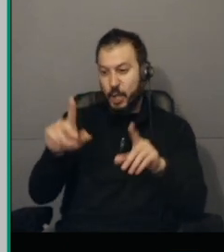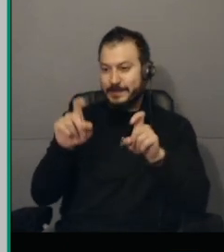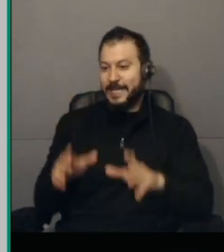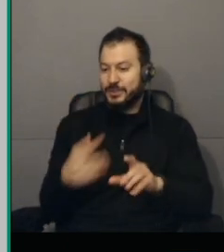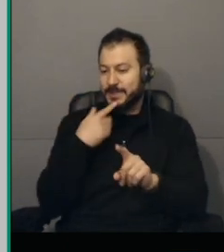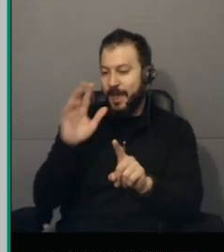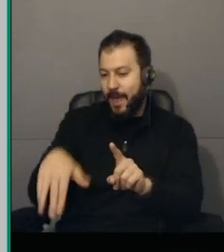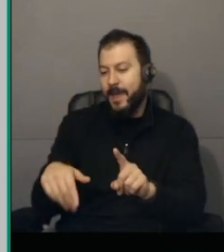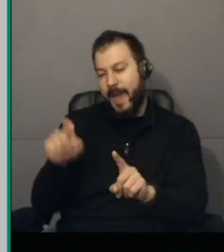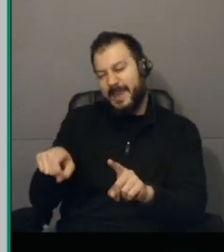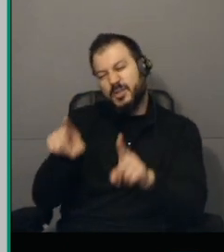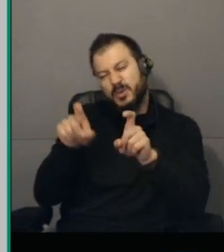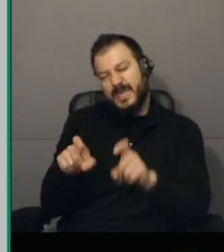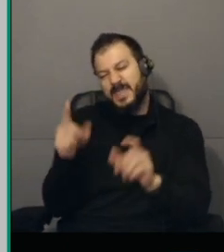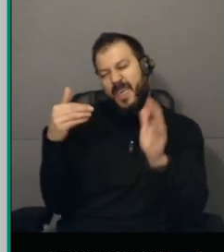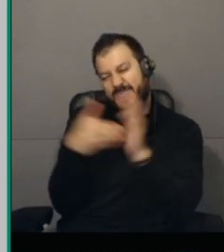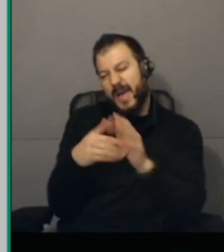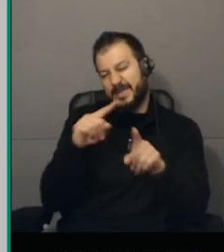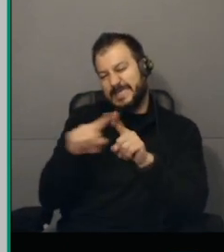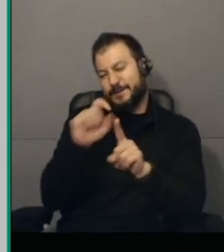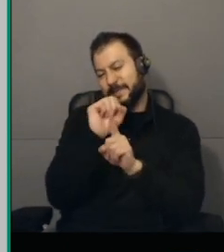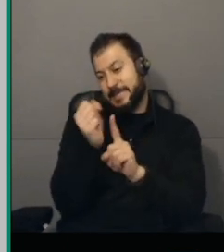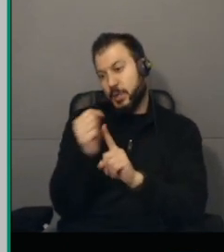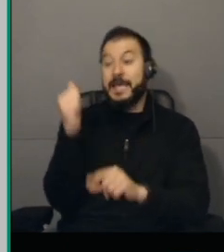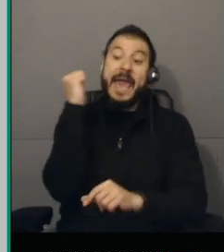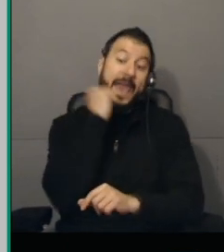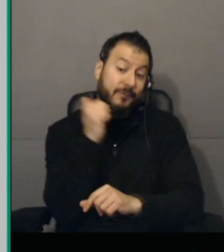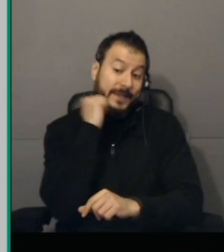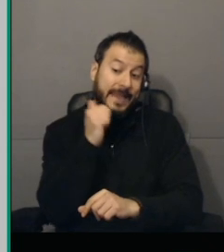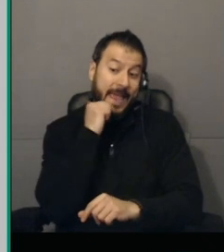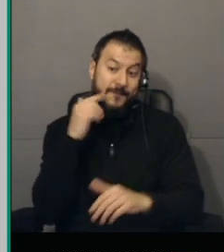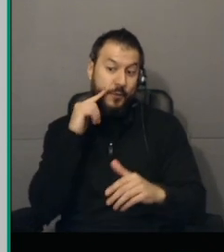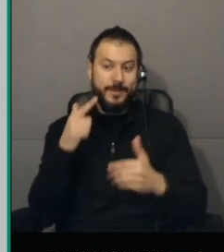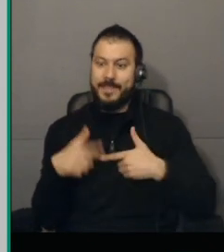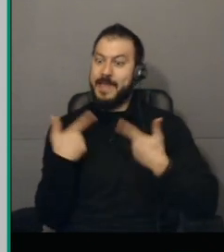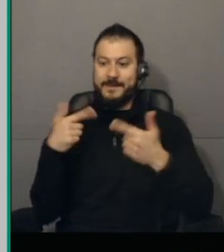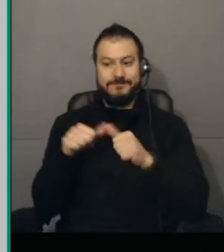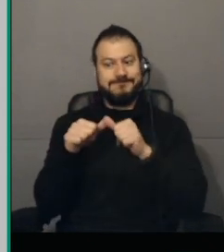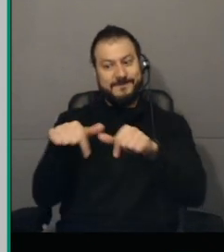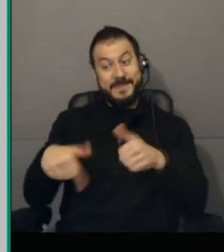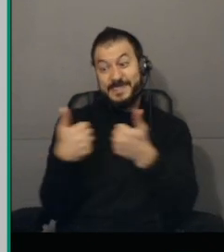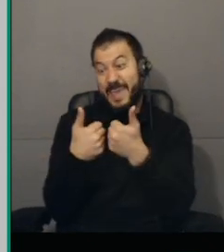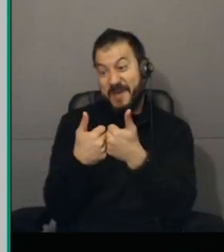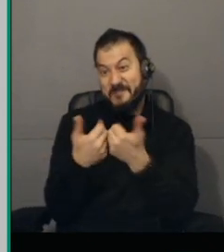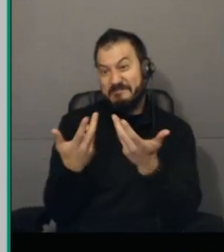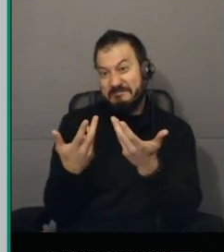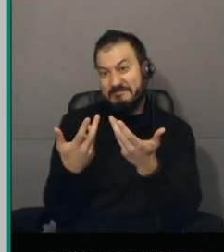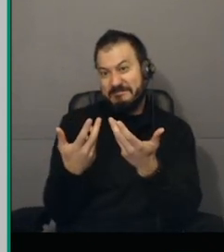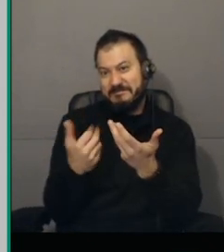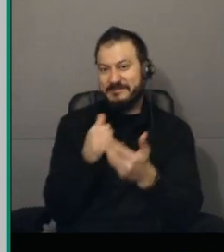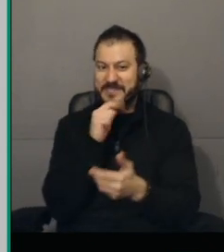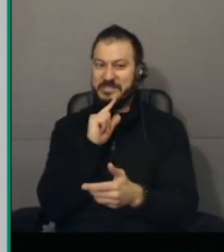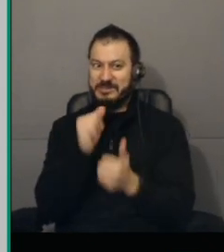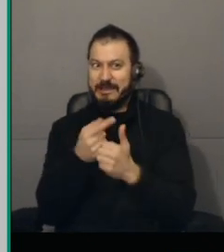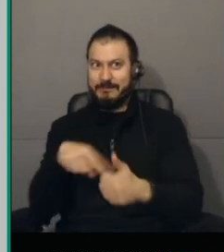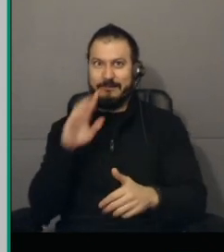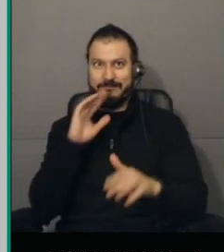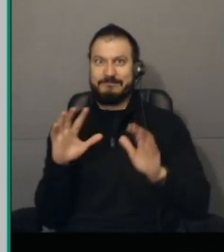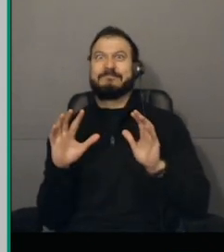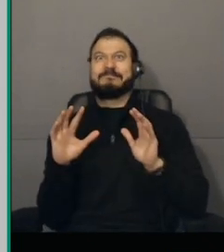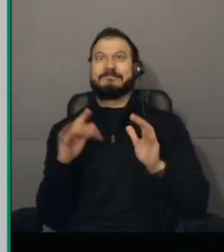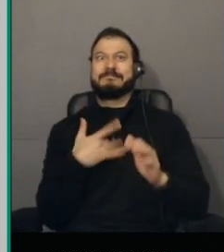saying, hey, I need you to test 1,000 different scenarios every single day for the life of this title. I'm not sure how they'd feel about that